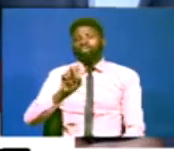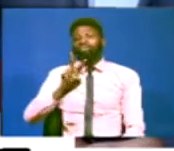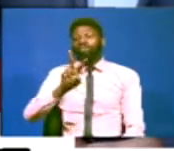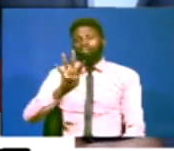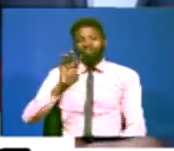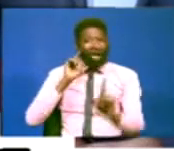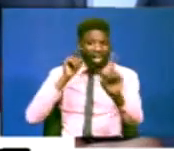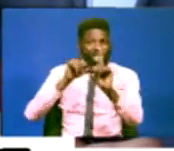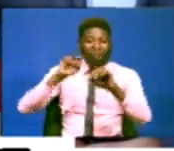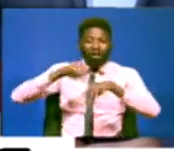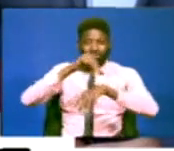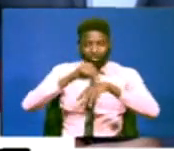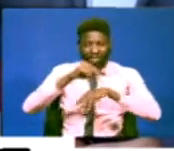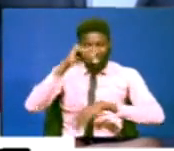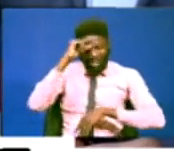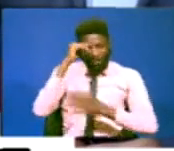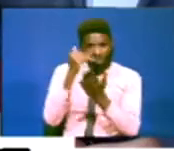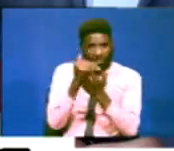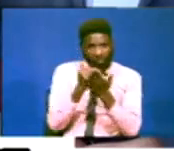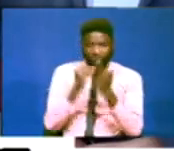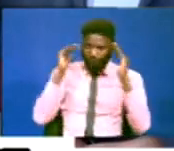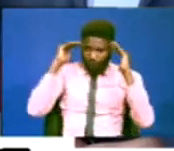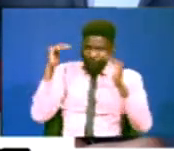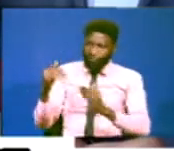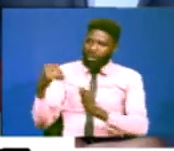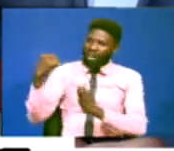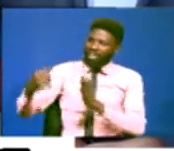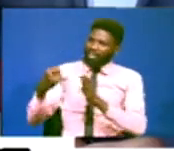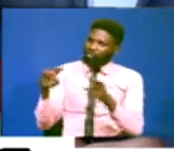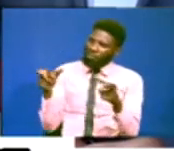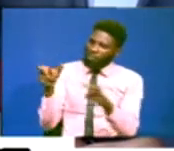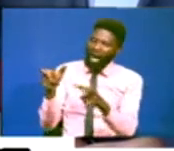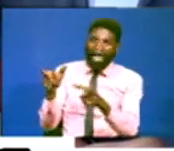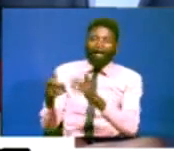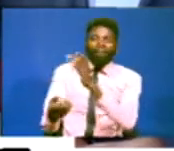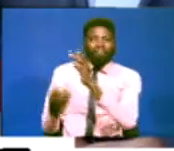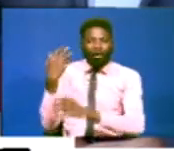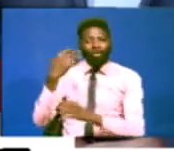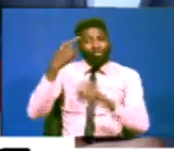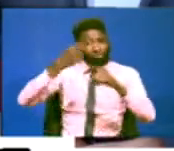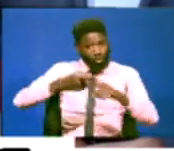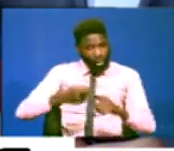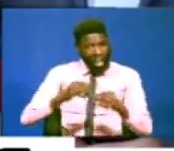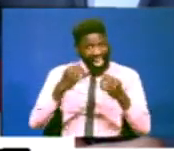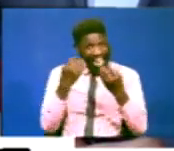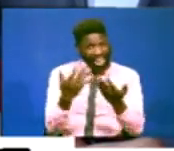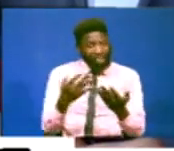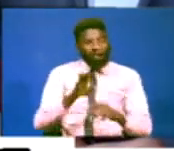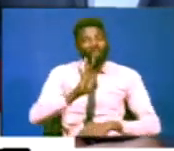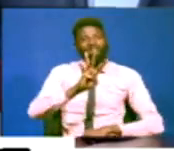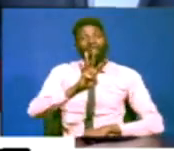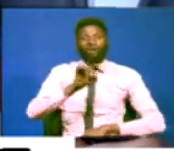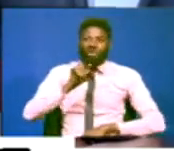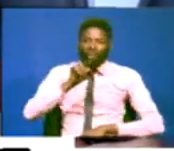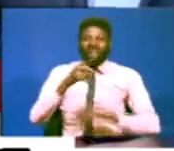government's program on aggregated industrial parks in counties. The total allocation shall be 4.7 billion to all